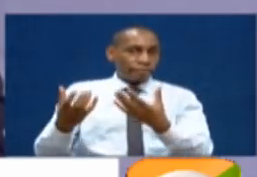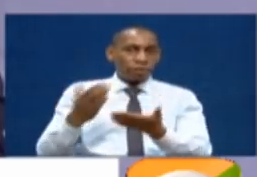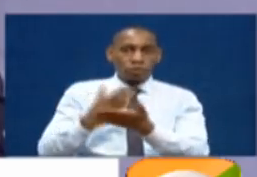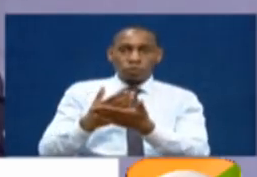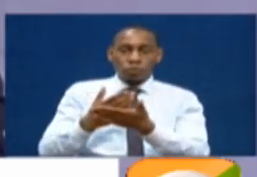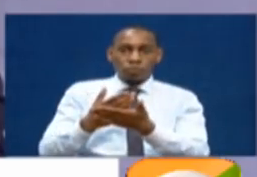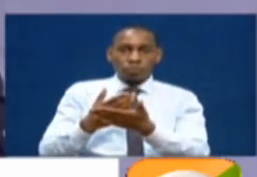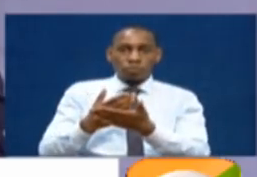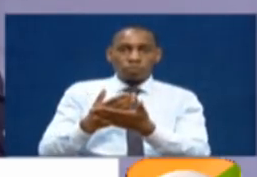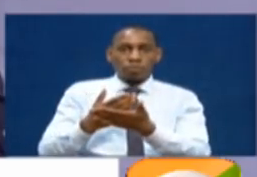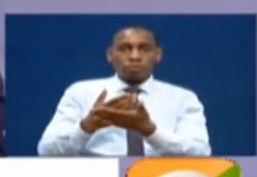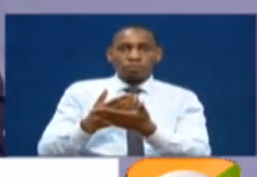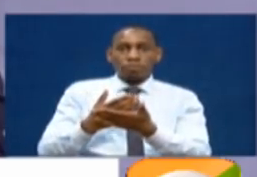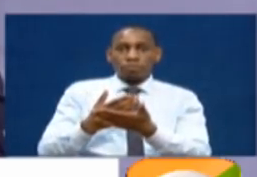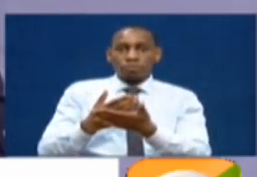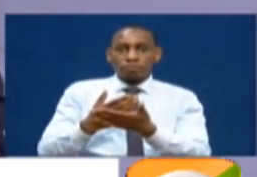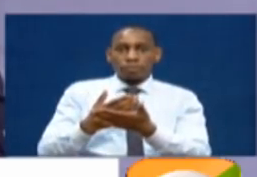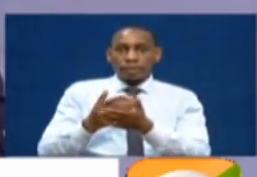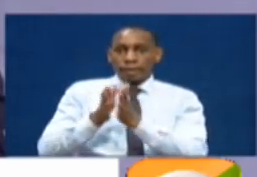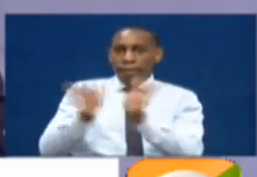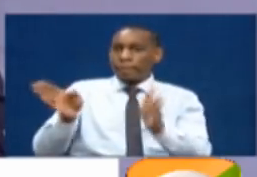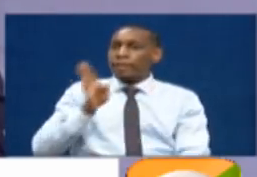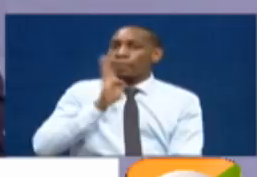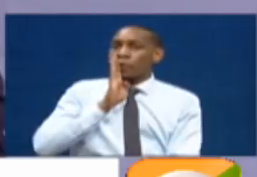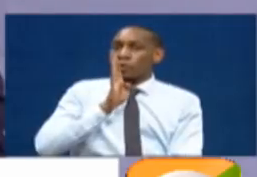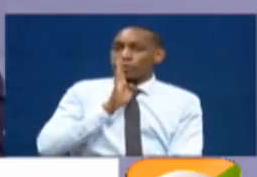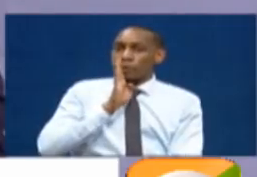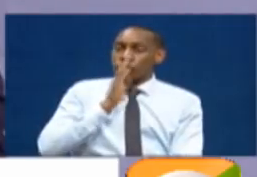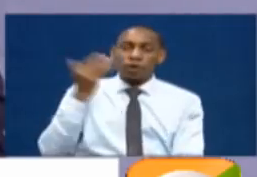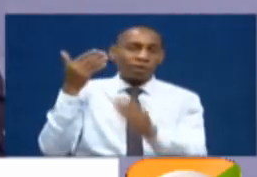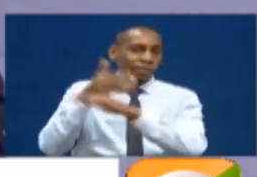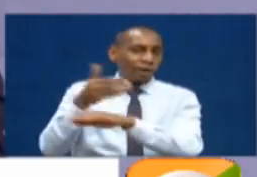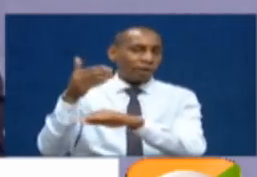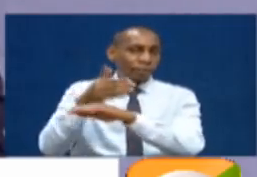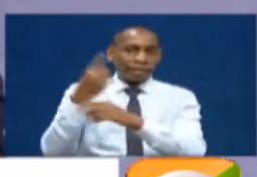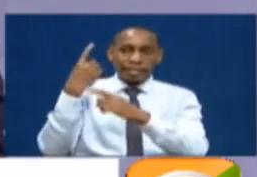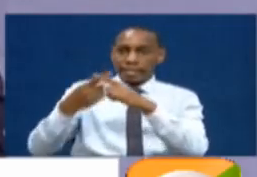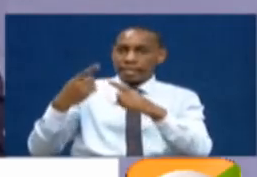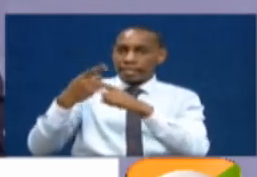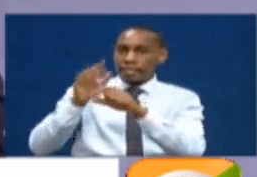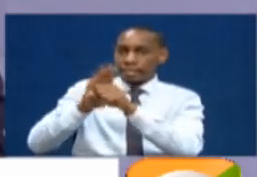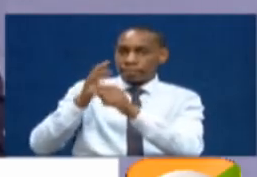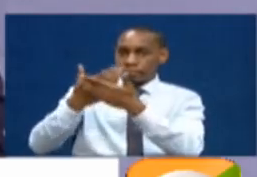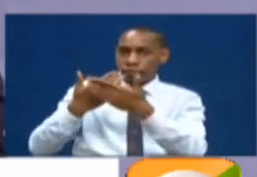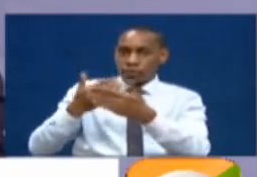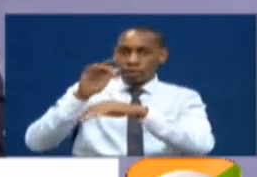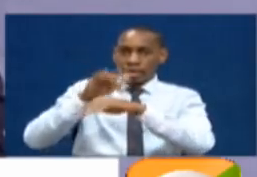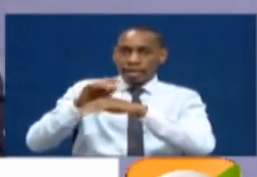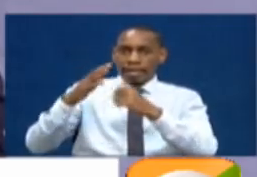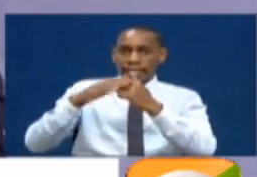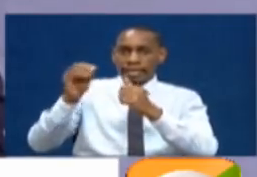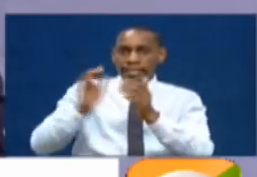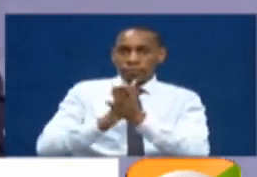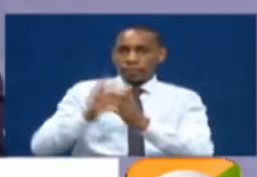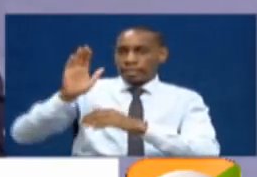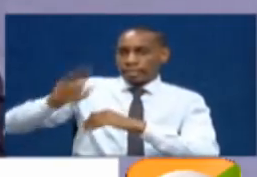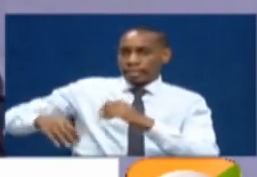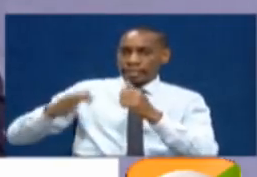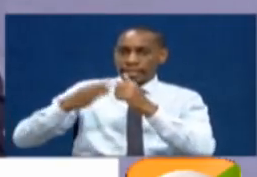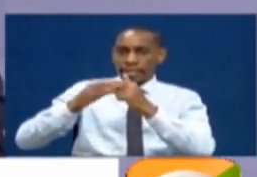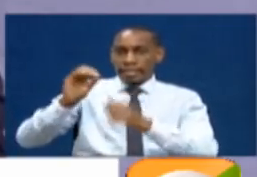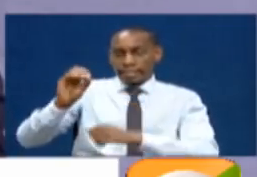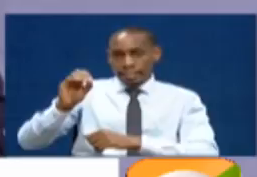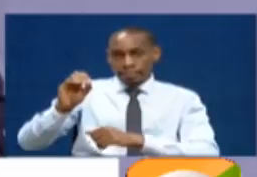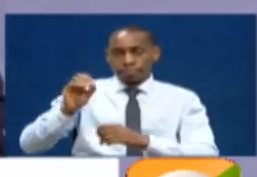excessive public debt. Many years ago in the early 90s, late 80s to the early